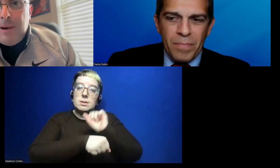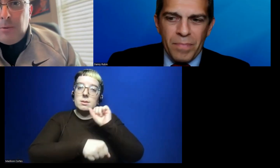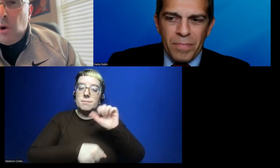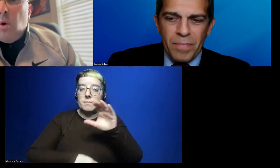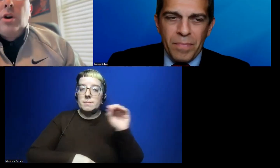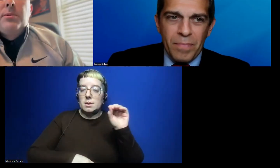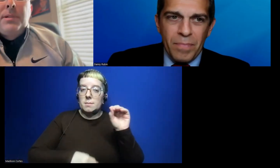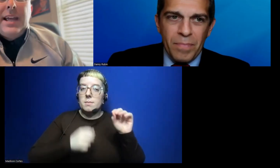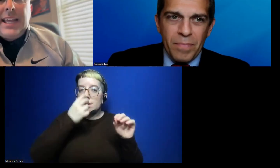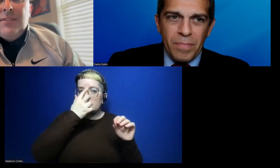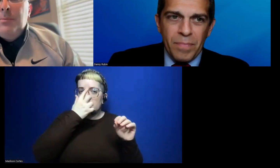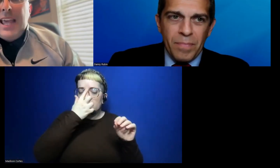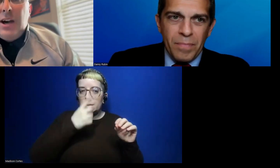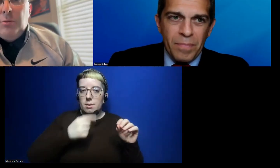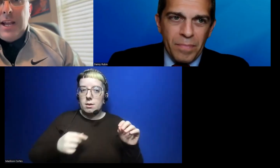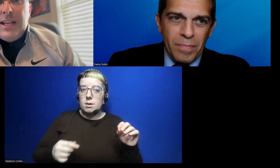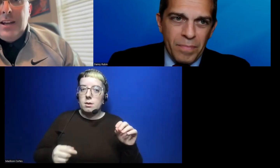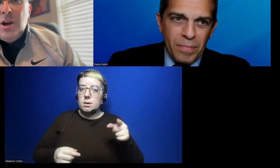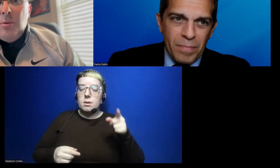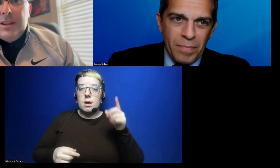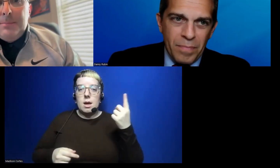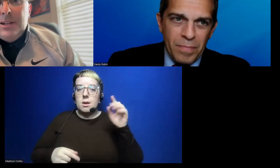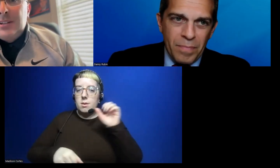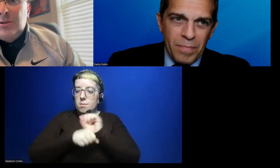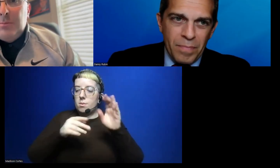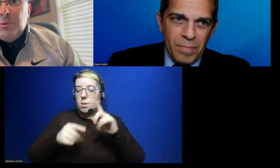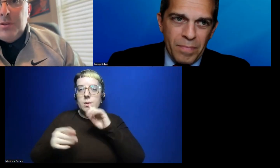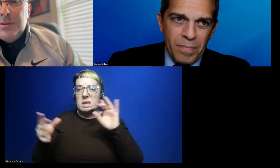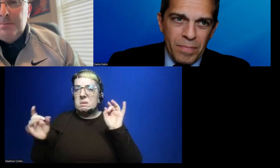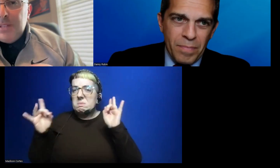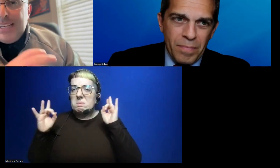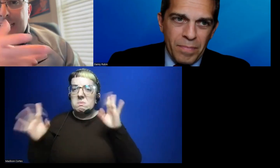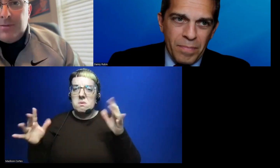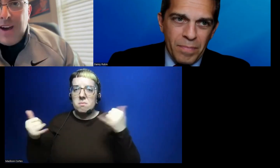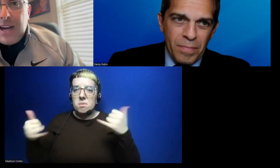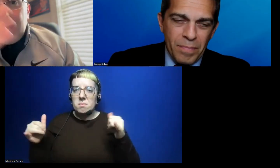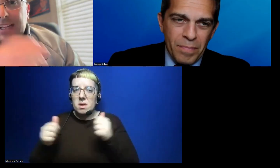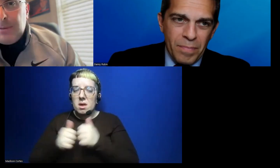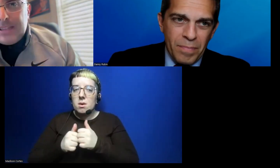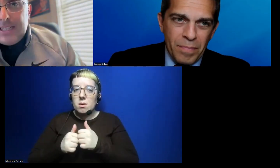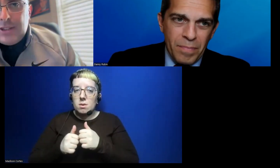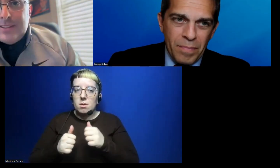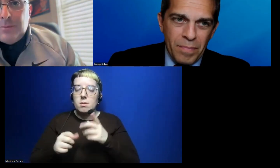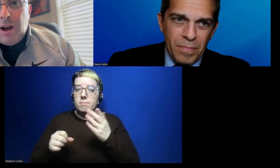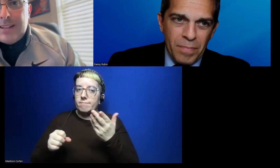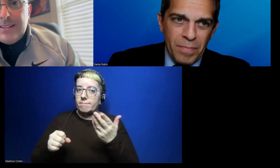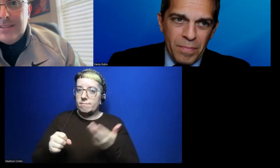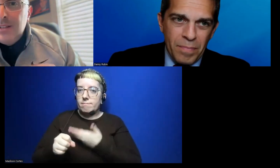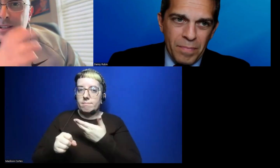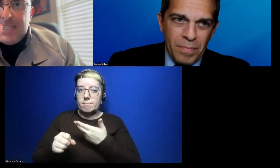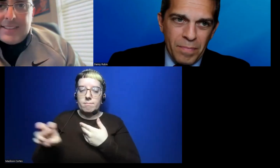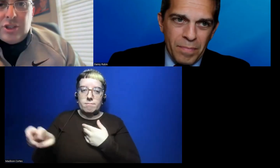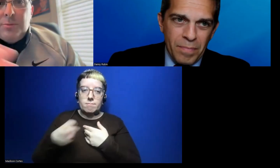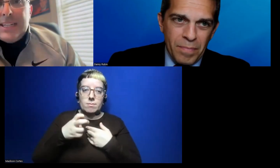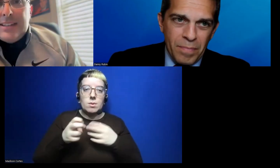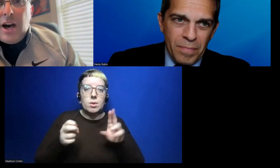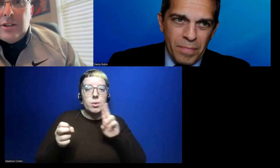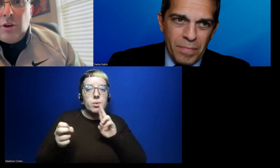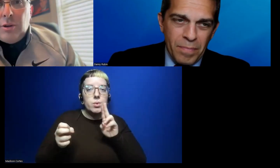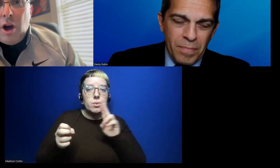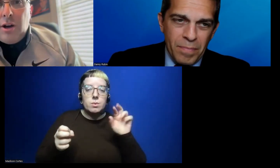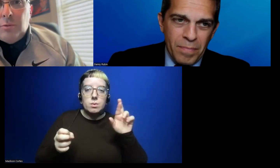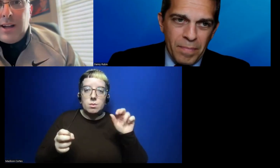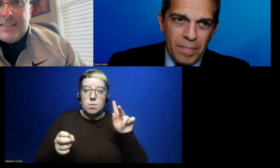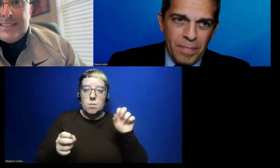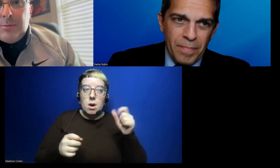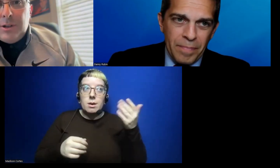something out about what a horrible play Kevin McHale ran with the Minnesota Timberwolves. He gets fired, ends up at the Houston Rockets. Next year, we